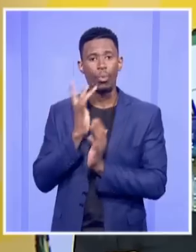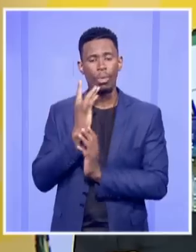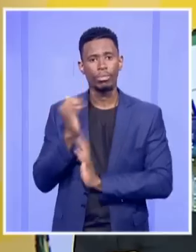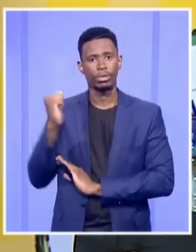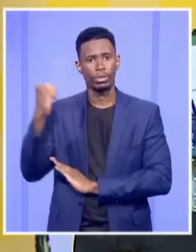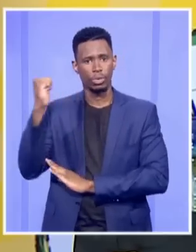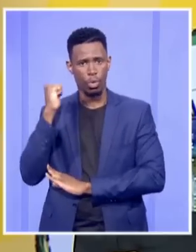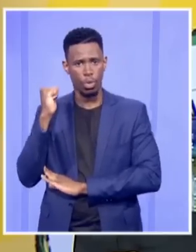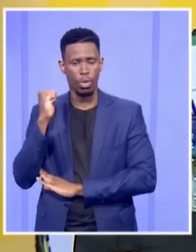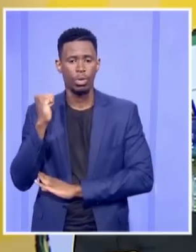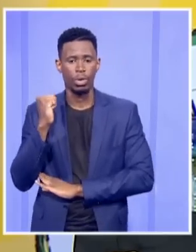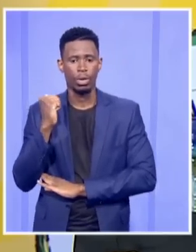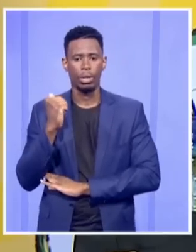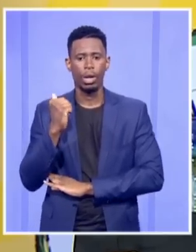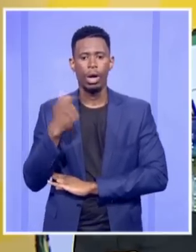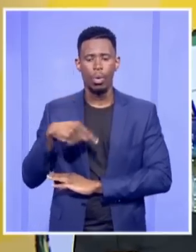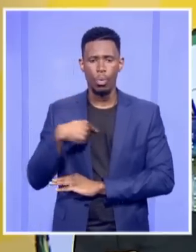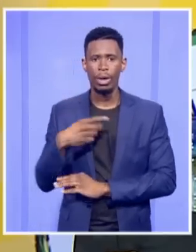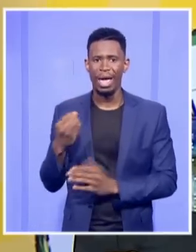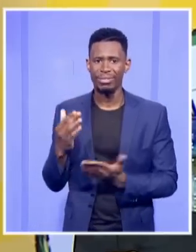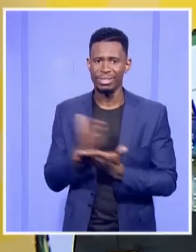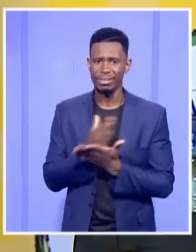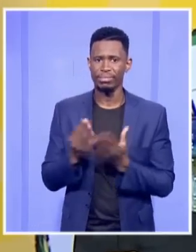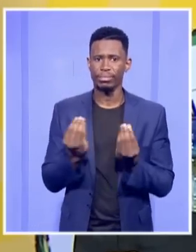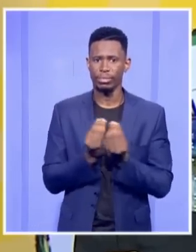There are issues we specifically dealt with.